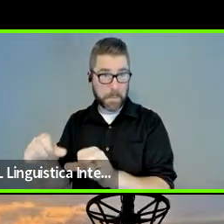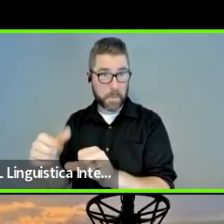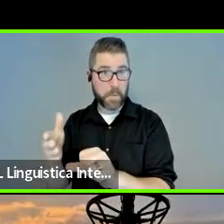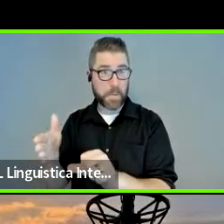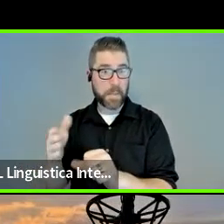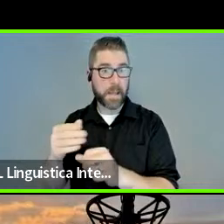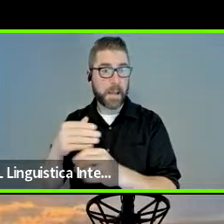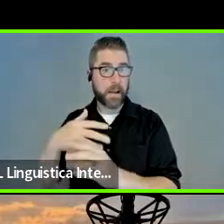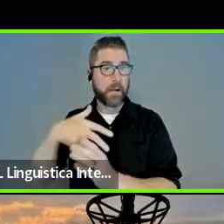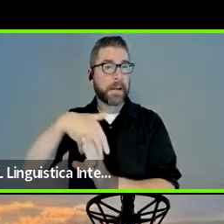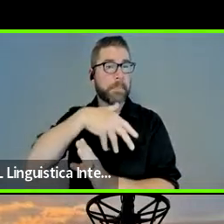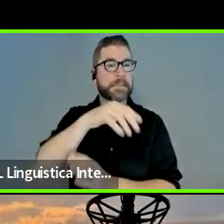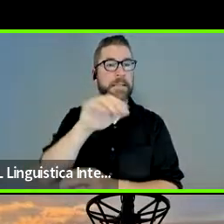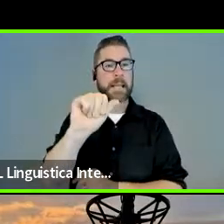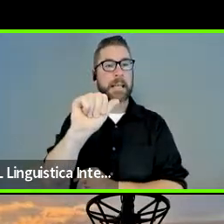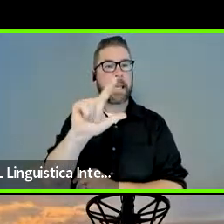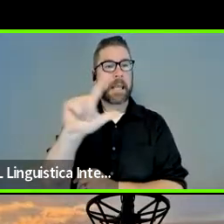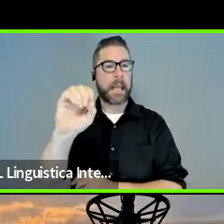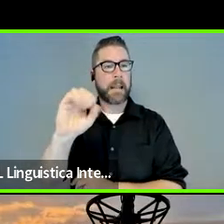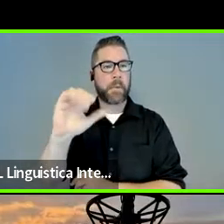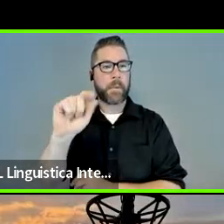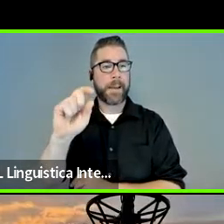allocation.